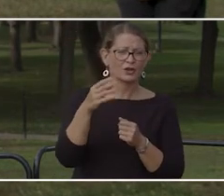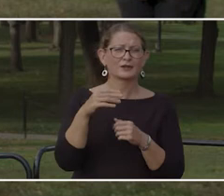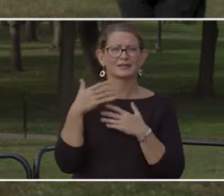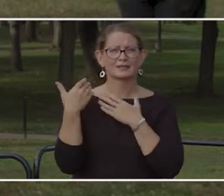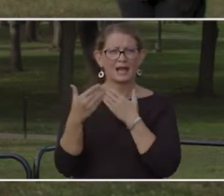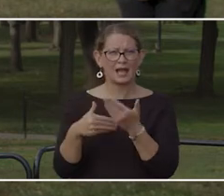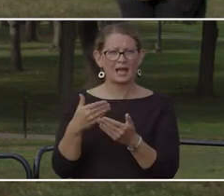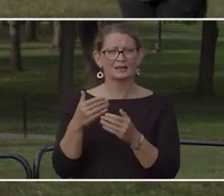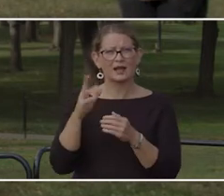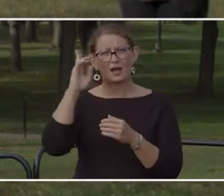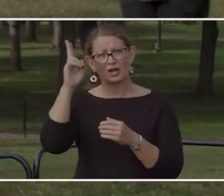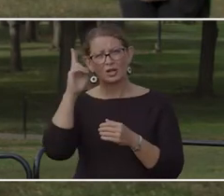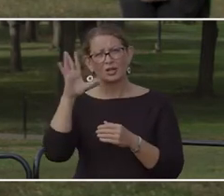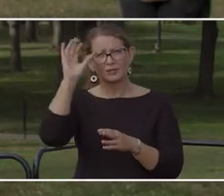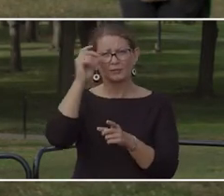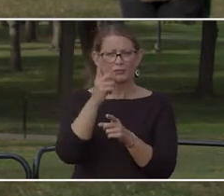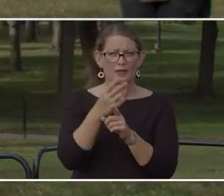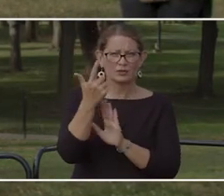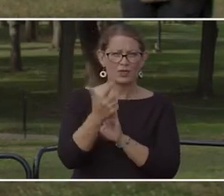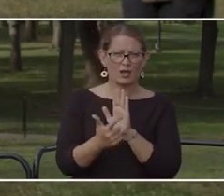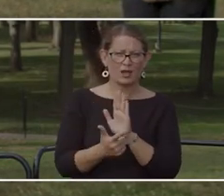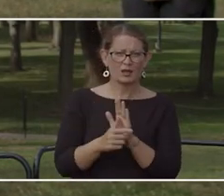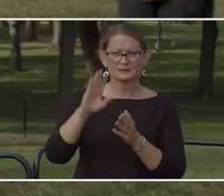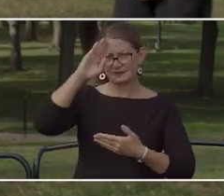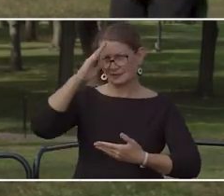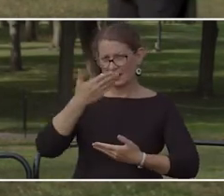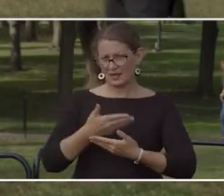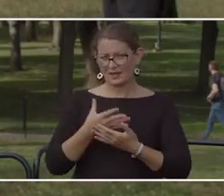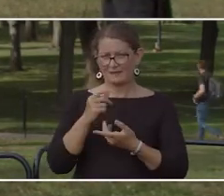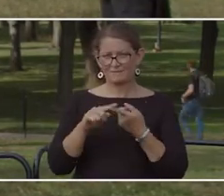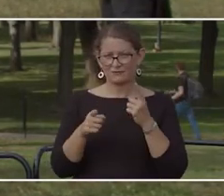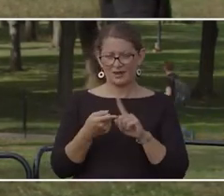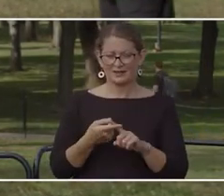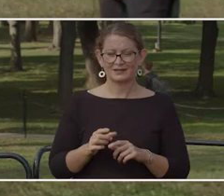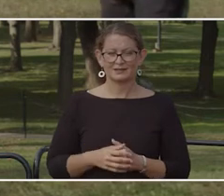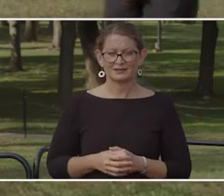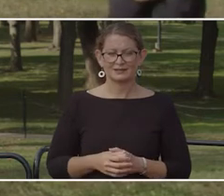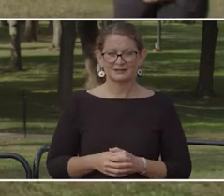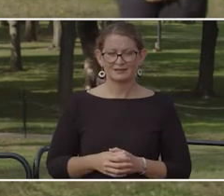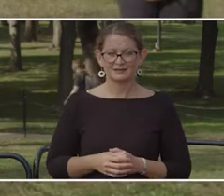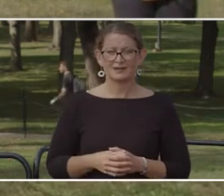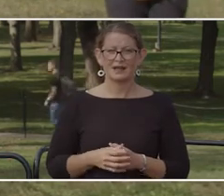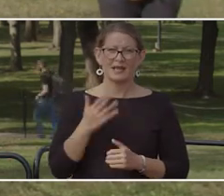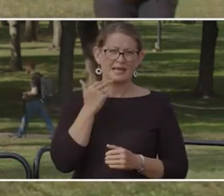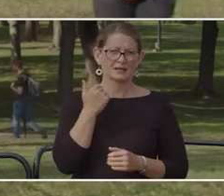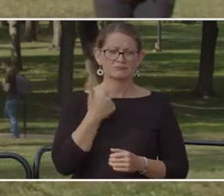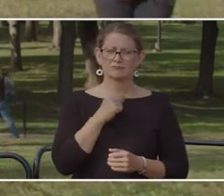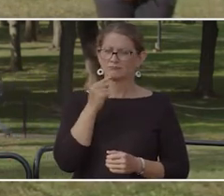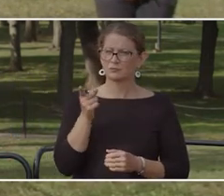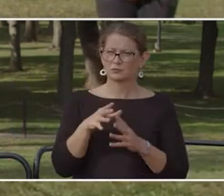kind uncle, brother-in-law, son, and friend. Honey, we miss you so